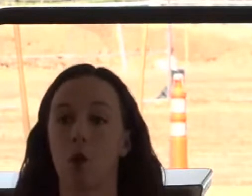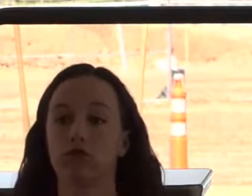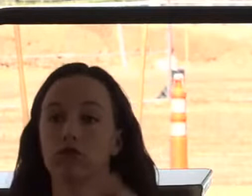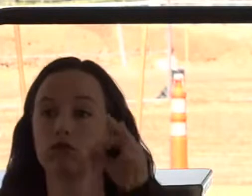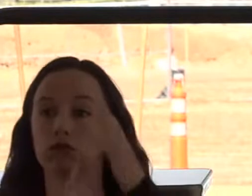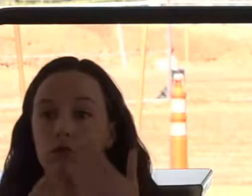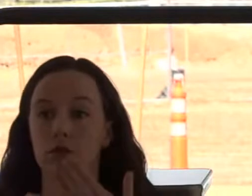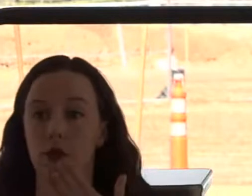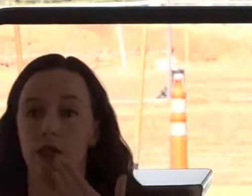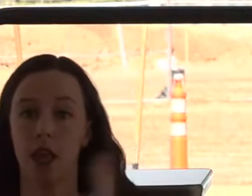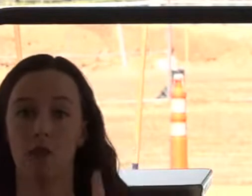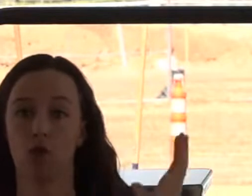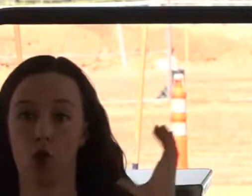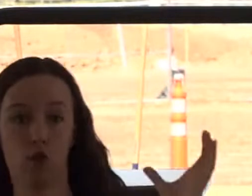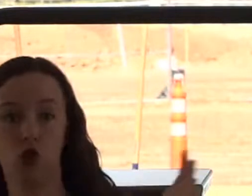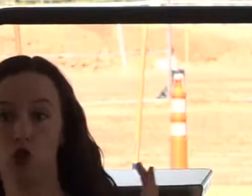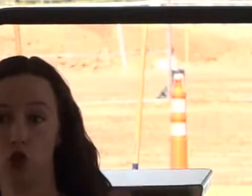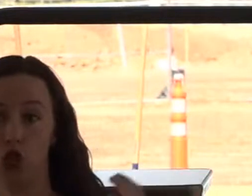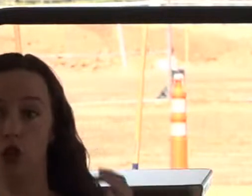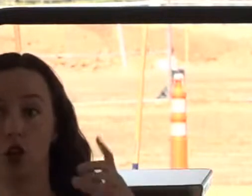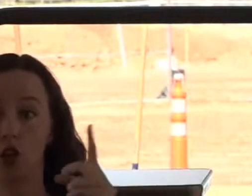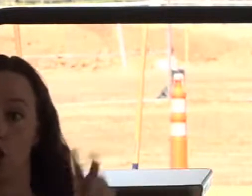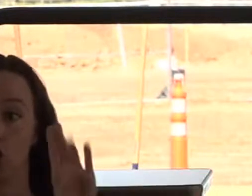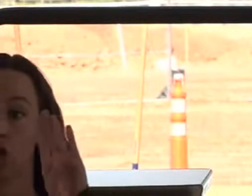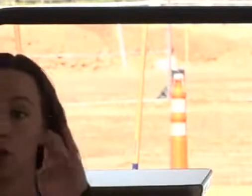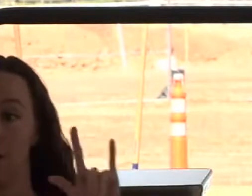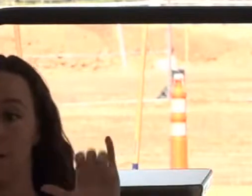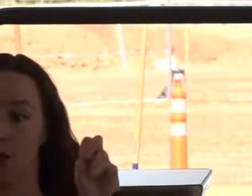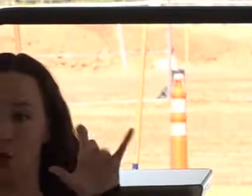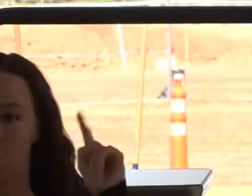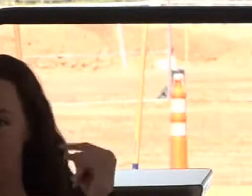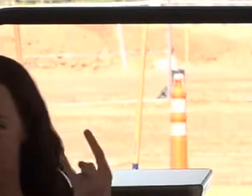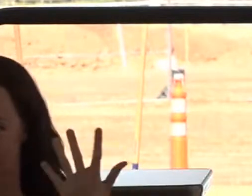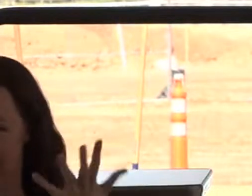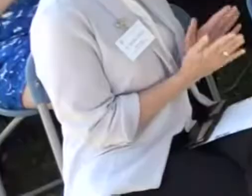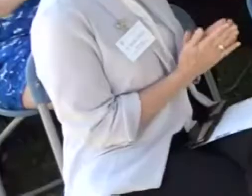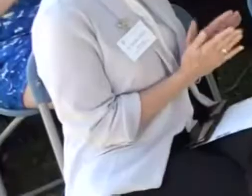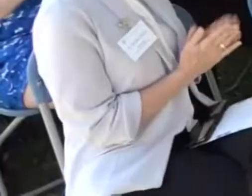thank former Chancellor Dr. Bill Stewart. Please.